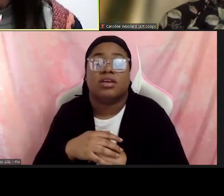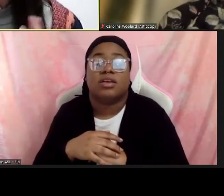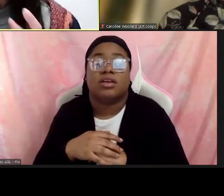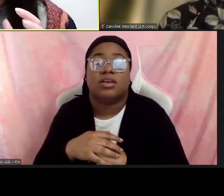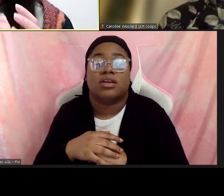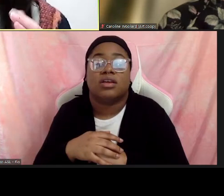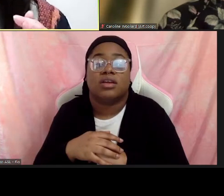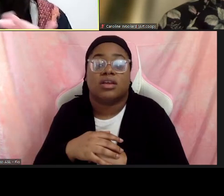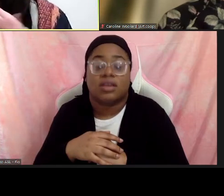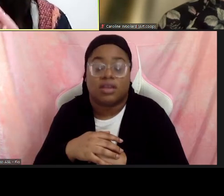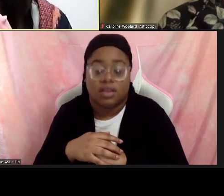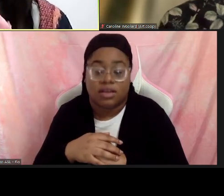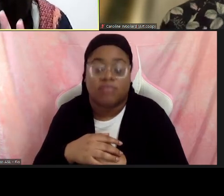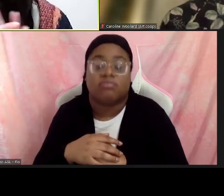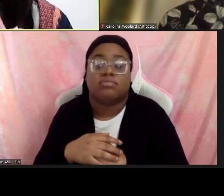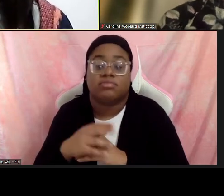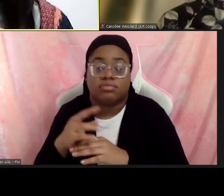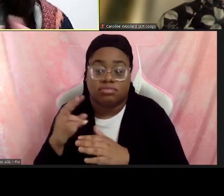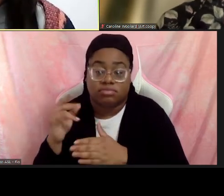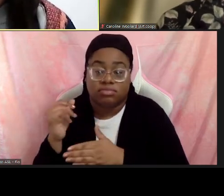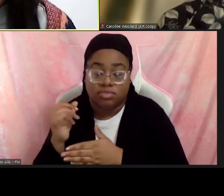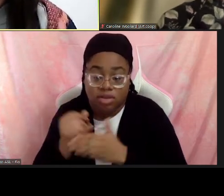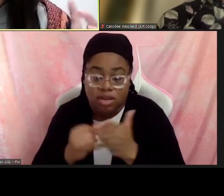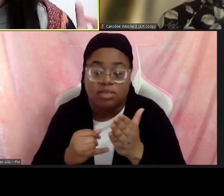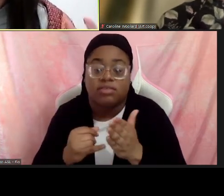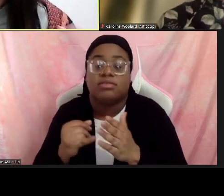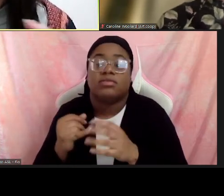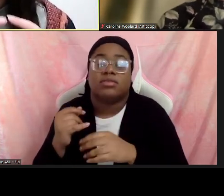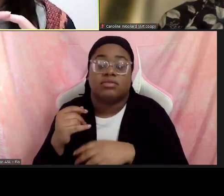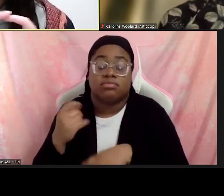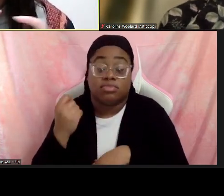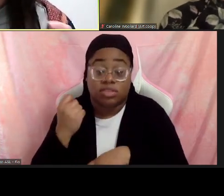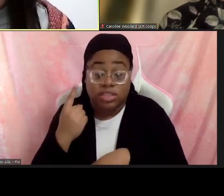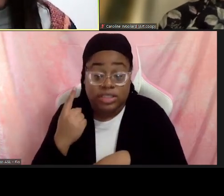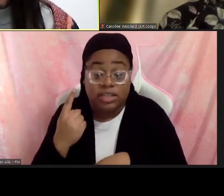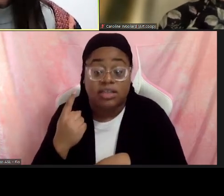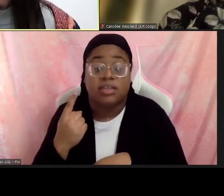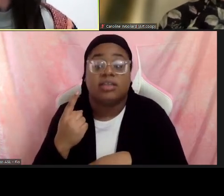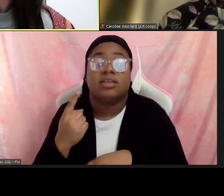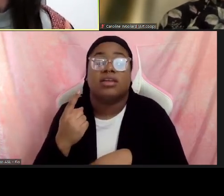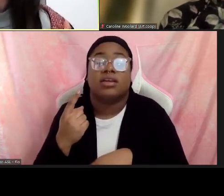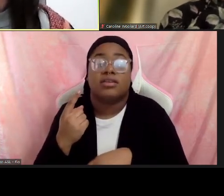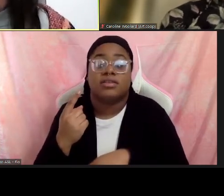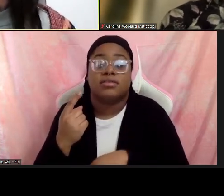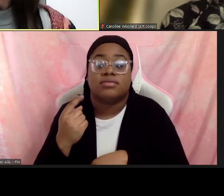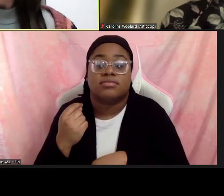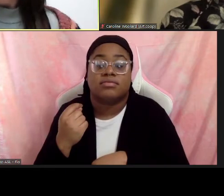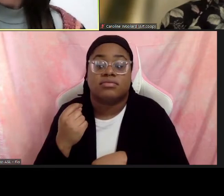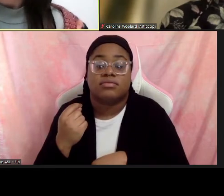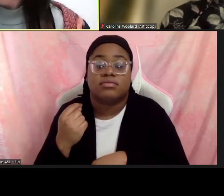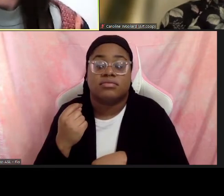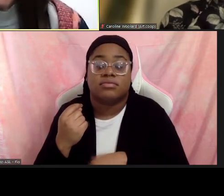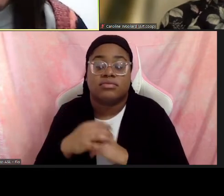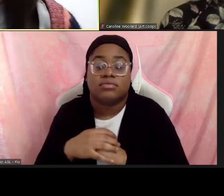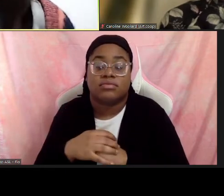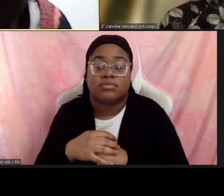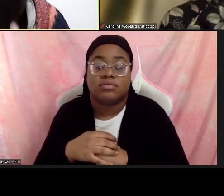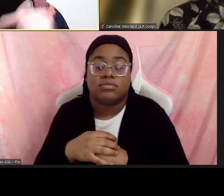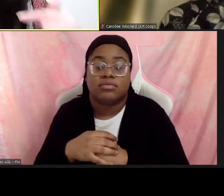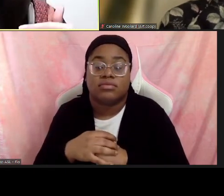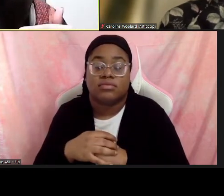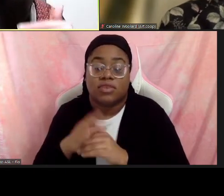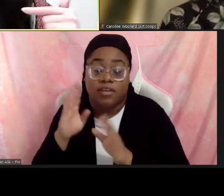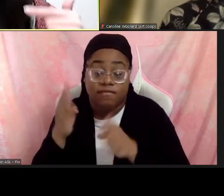culture and art into an existing degree that was lame, that was it was focused